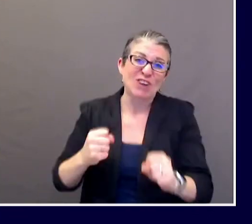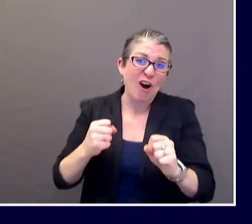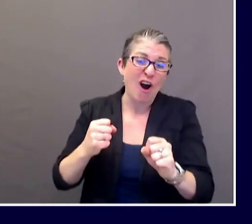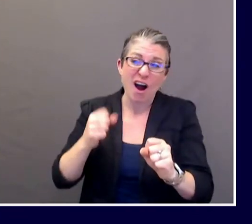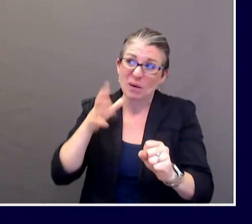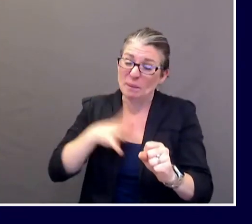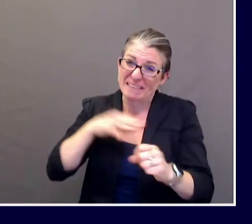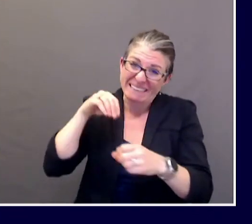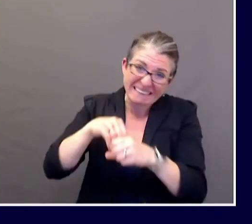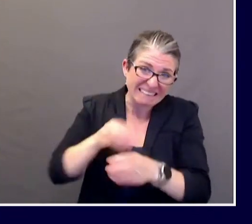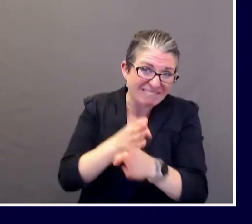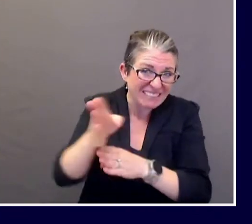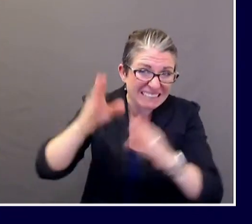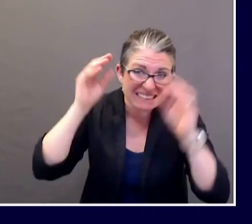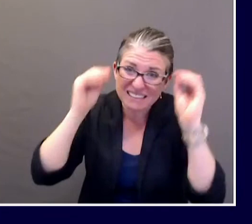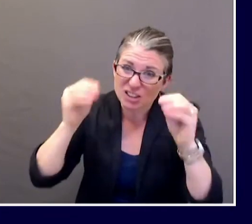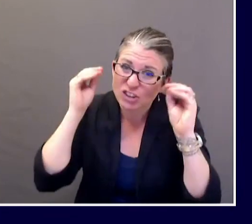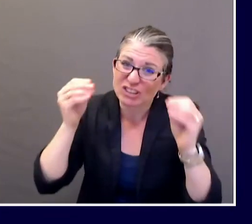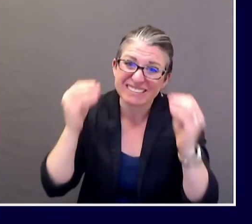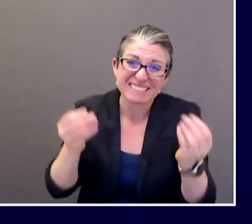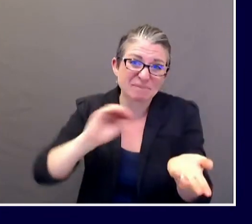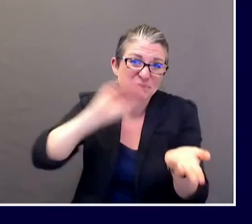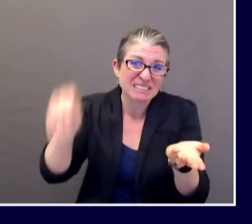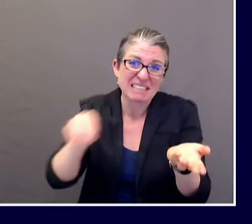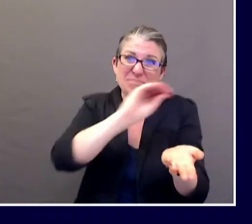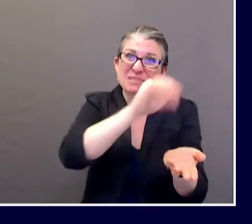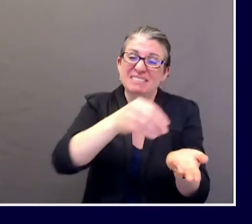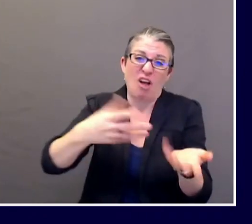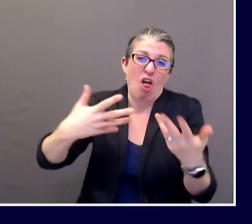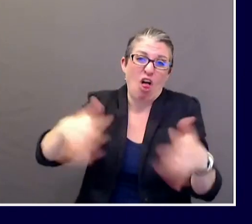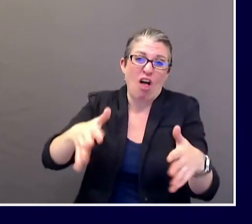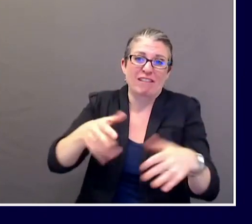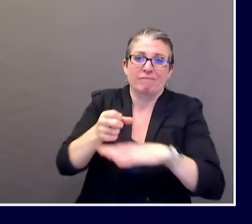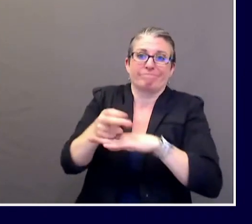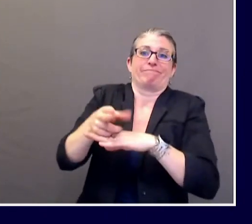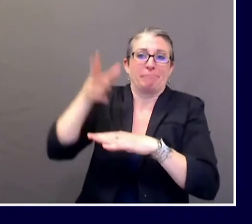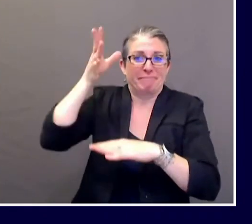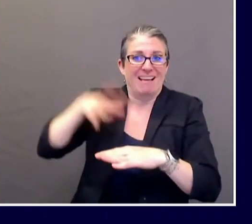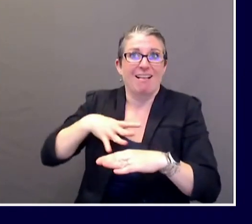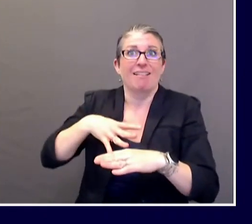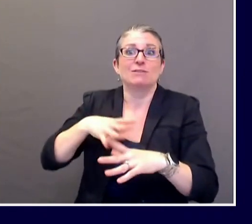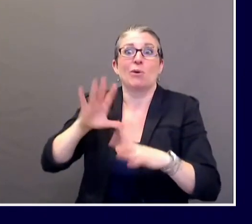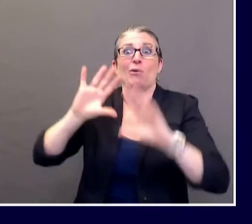to non-frontline healthcare workers, for example. I think that was part of it.